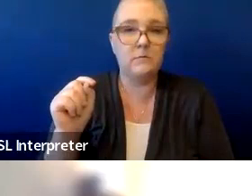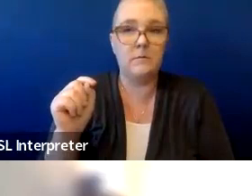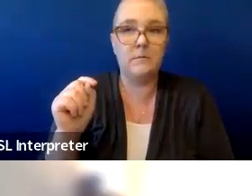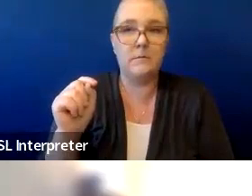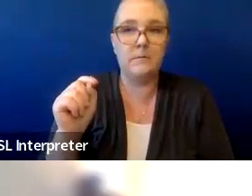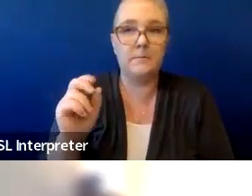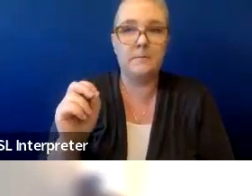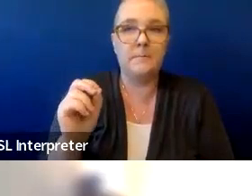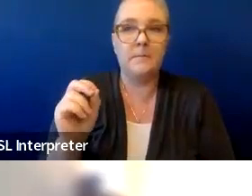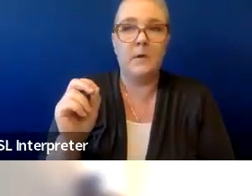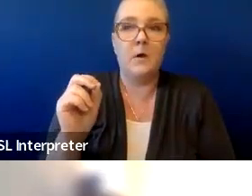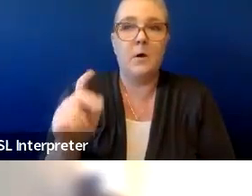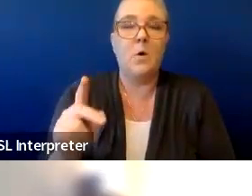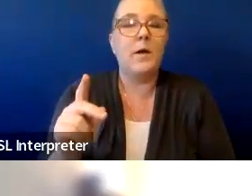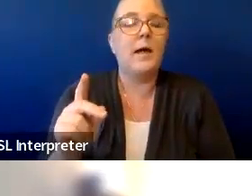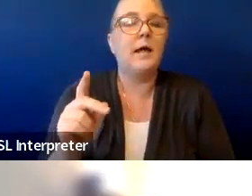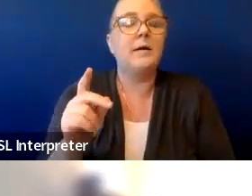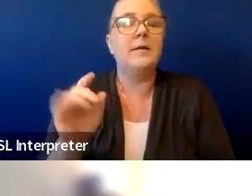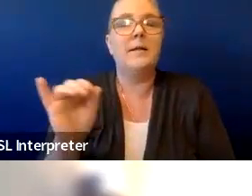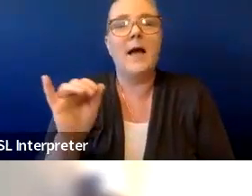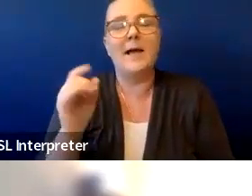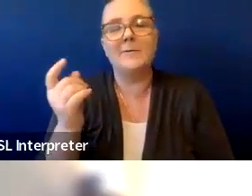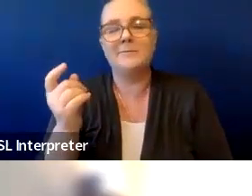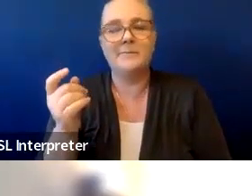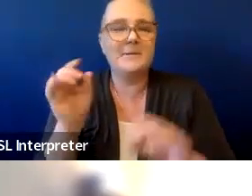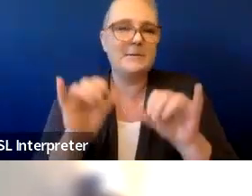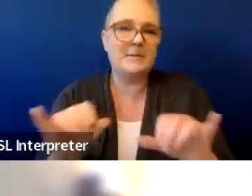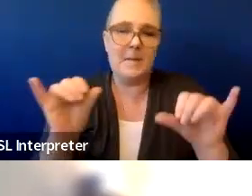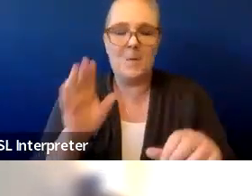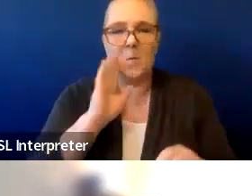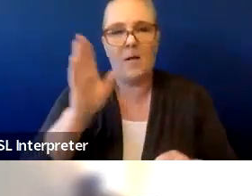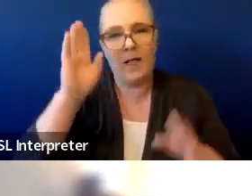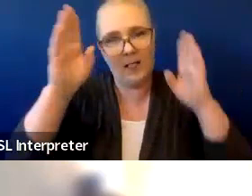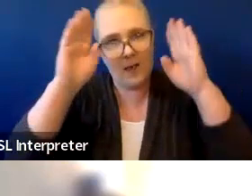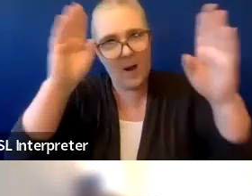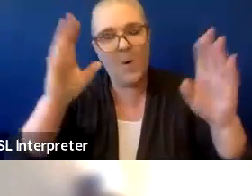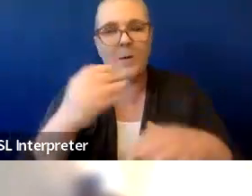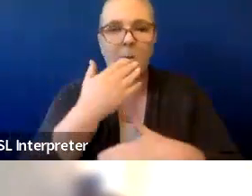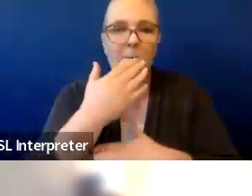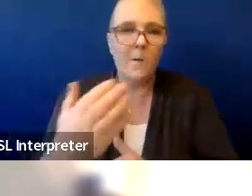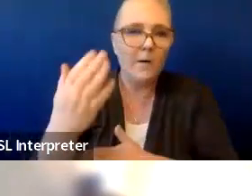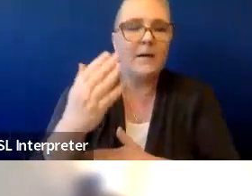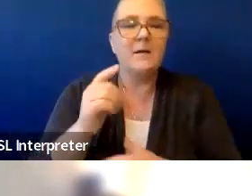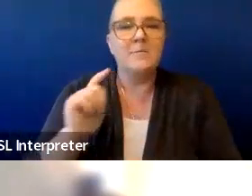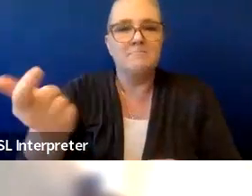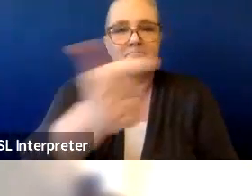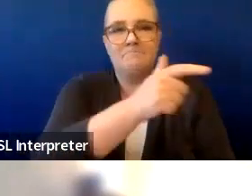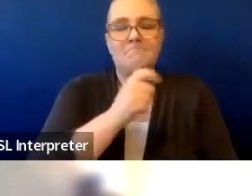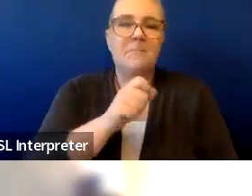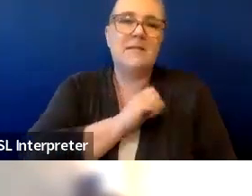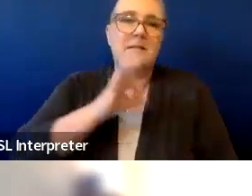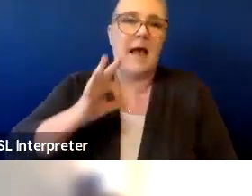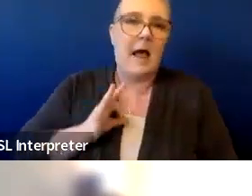All right. So as usual, we'll kind of give some hellos and good mornings to some of our folks that we have on here, our community services staff. So you guys